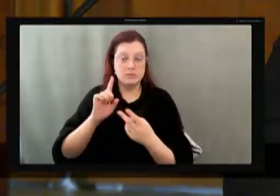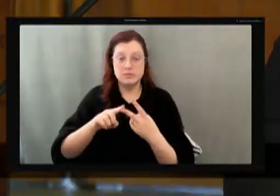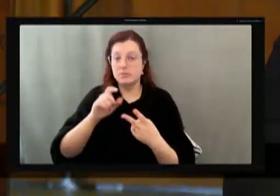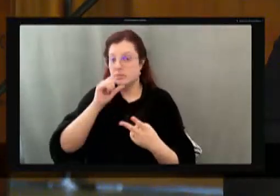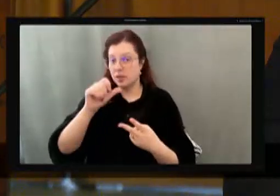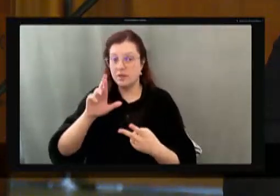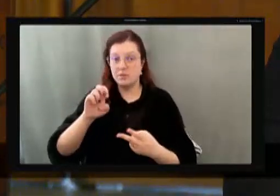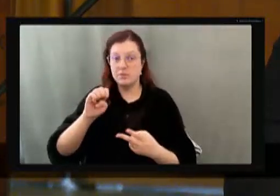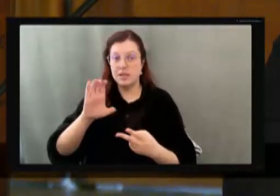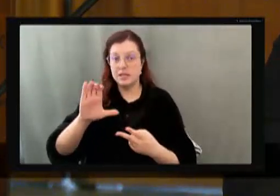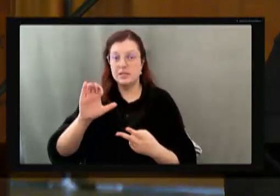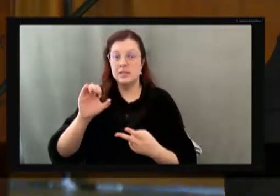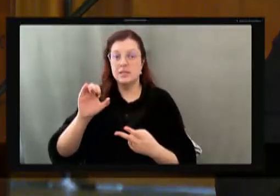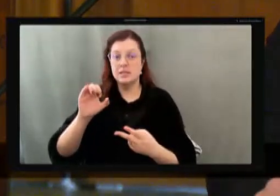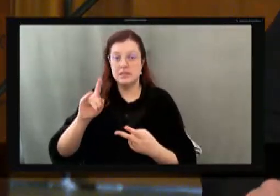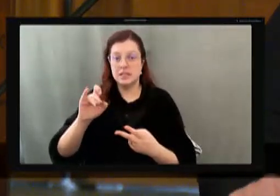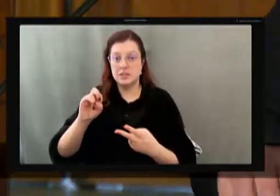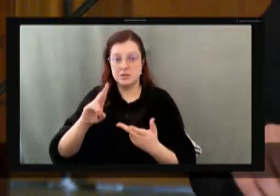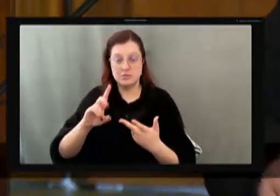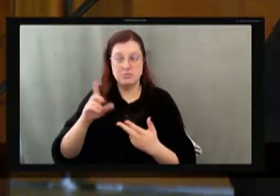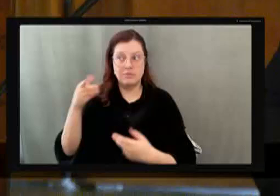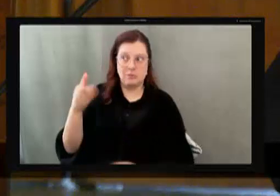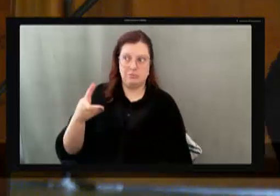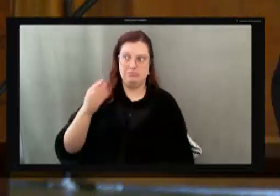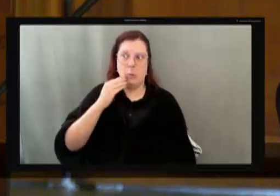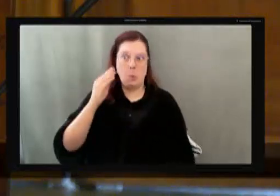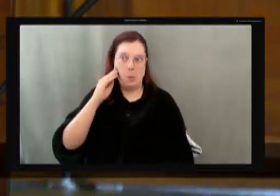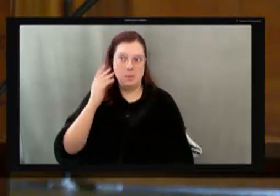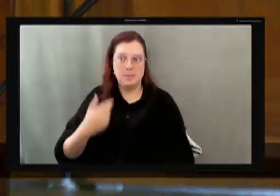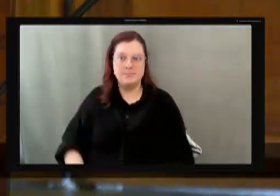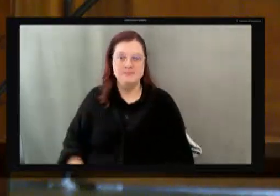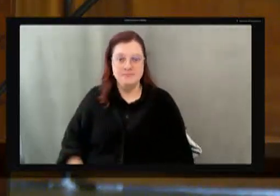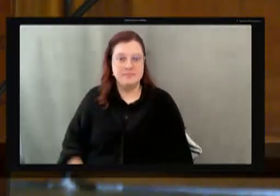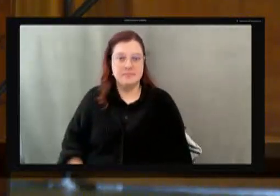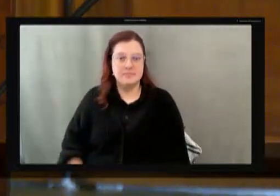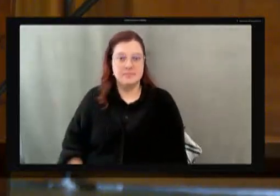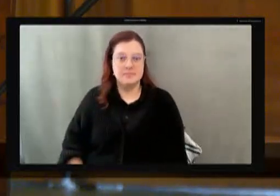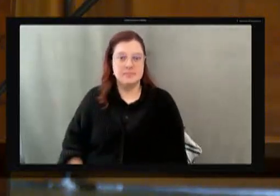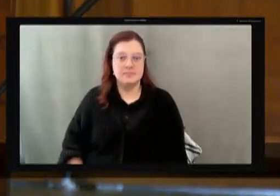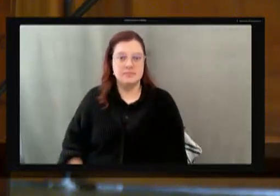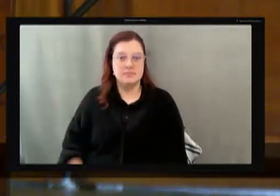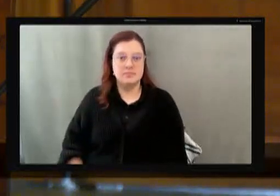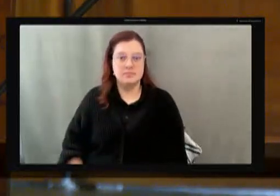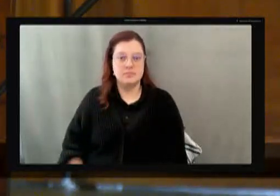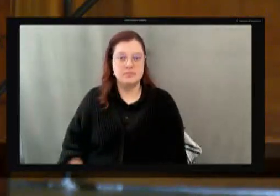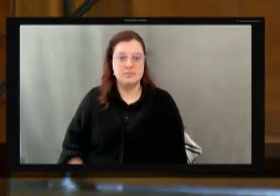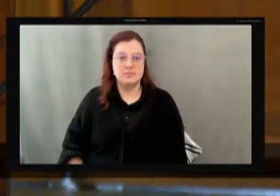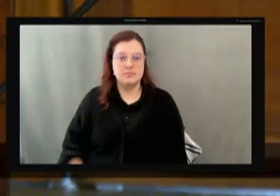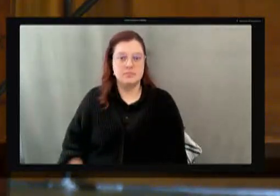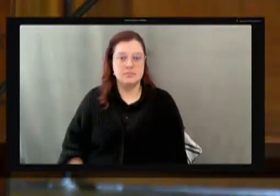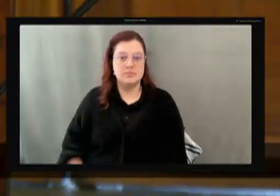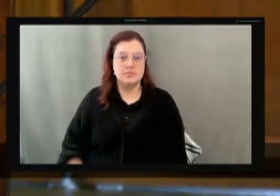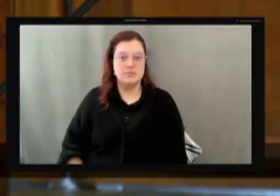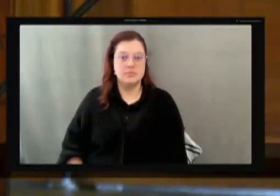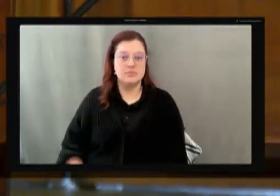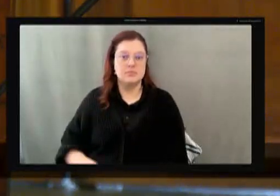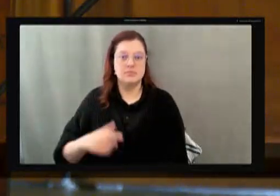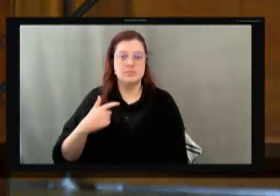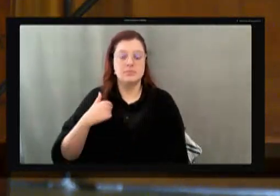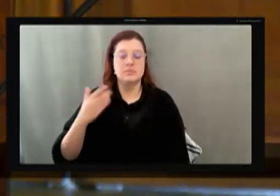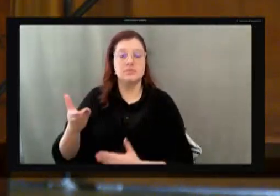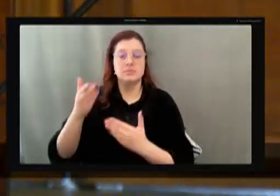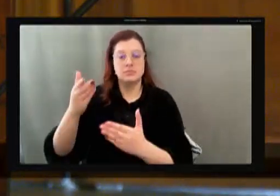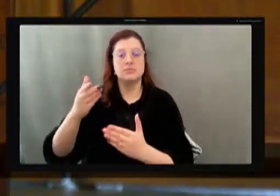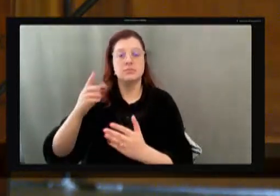home. Mm-hmm. And so I would suggest that your targeting would be improved and